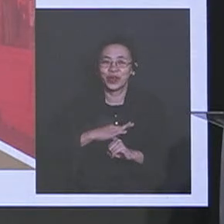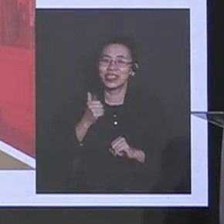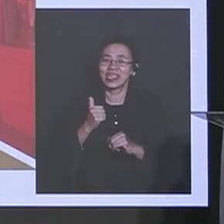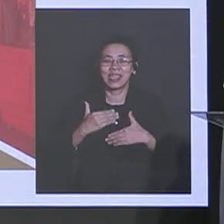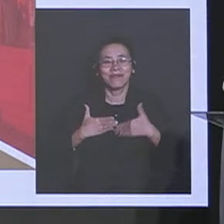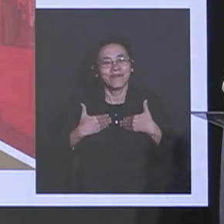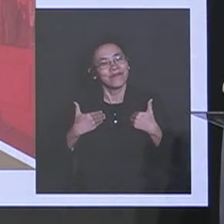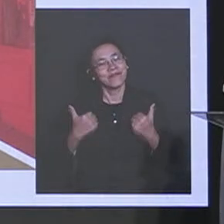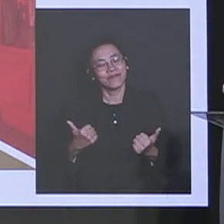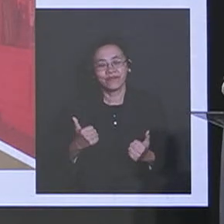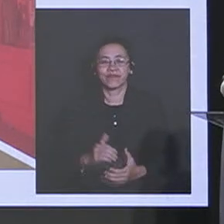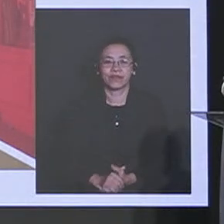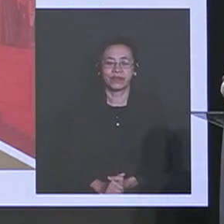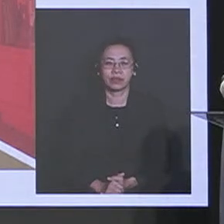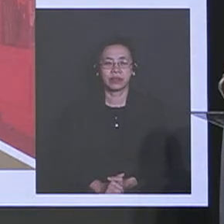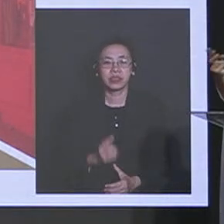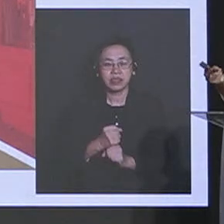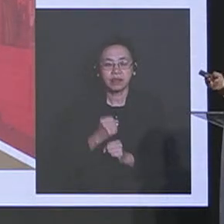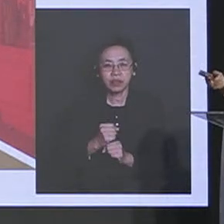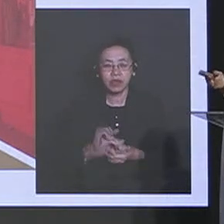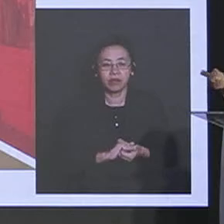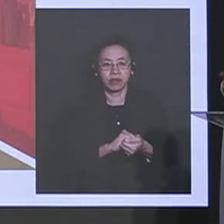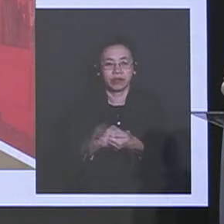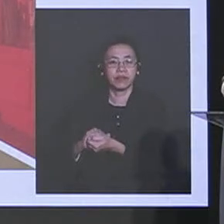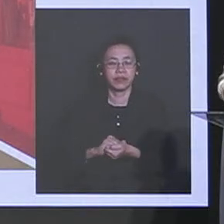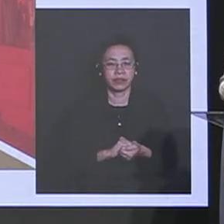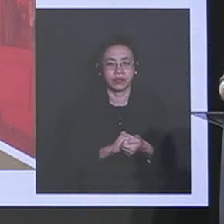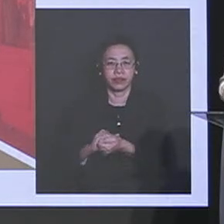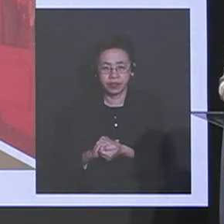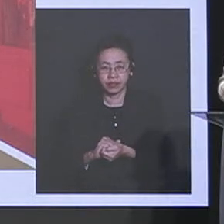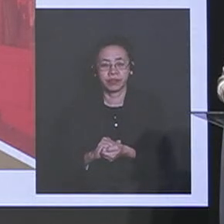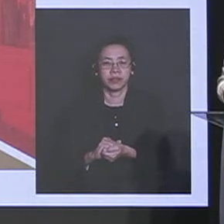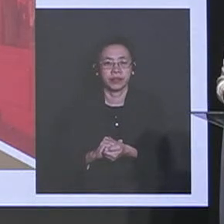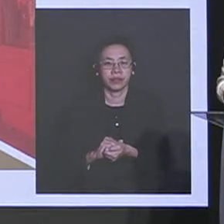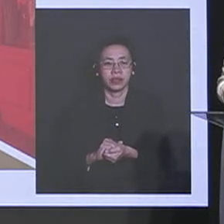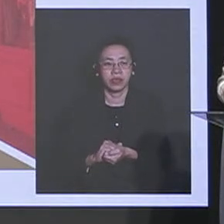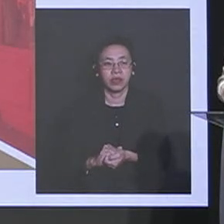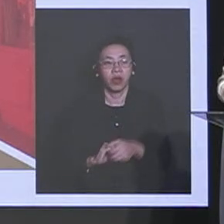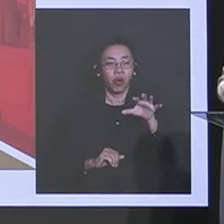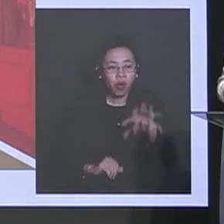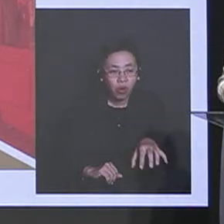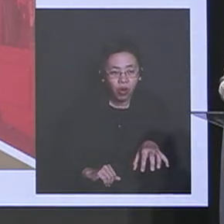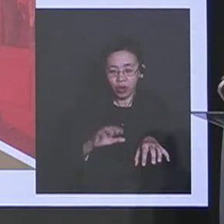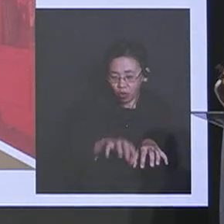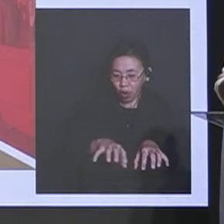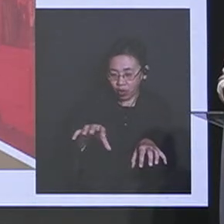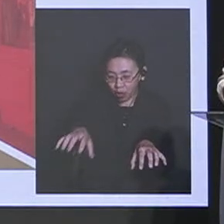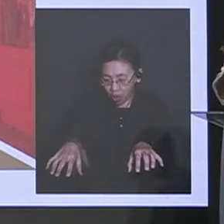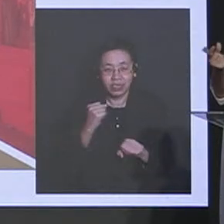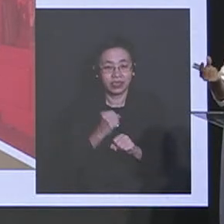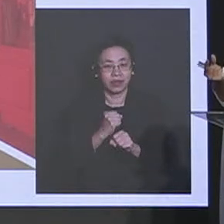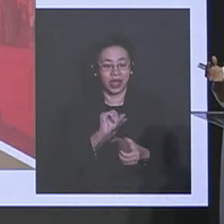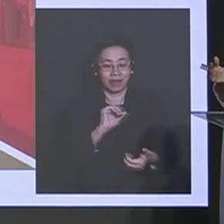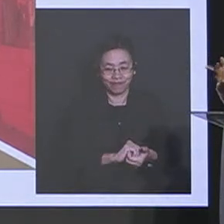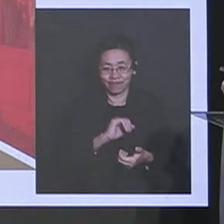worked with a number of city agencies led by our Department of Public Health and looking at the